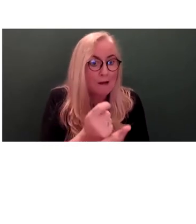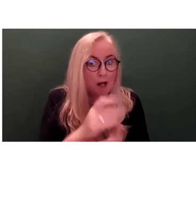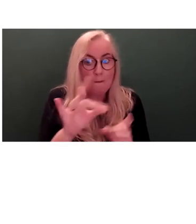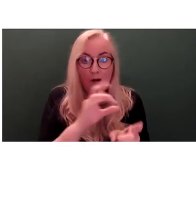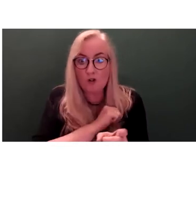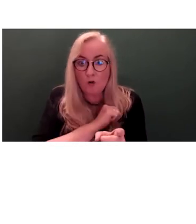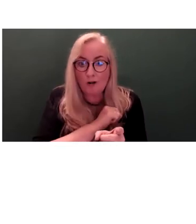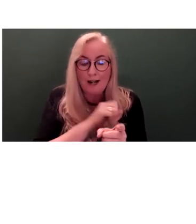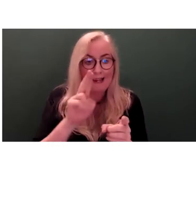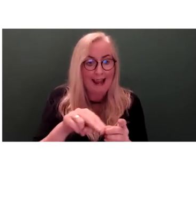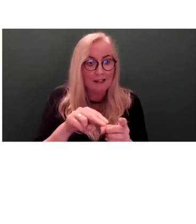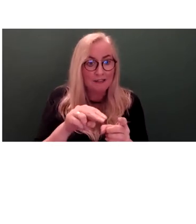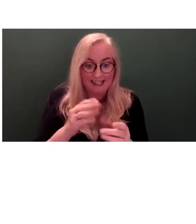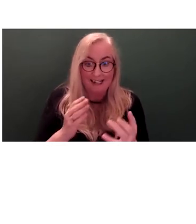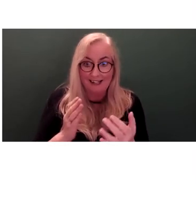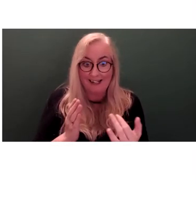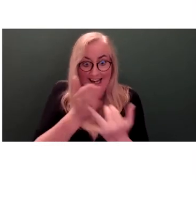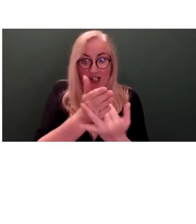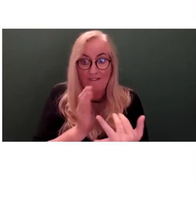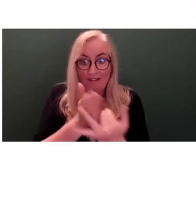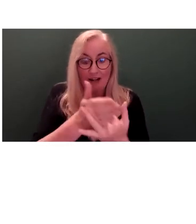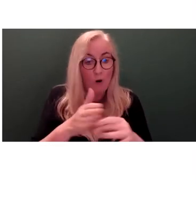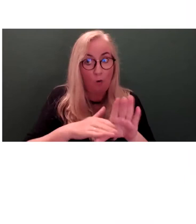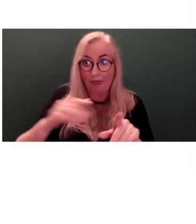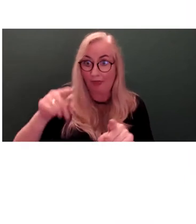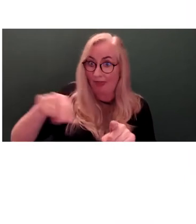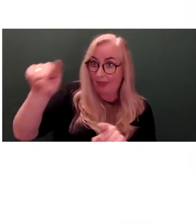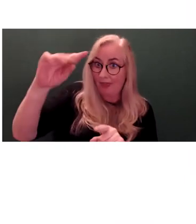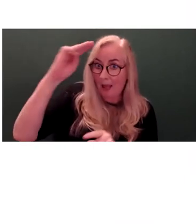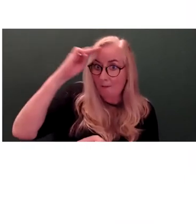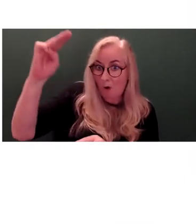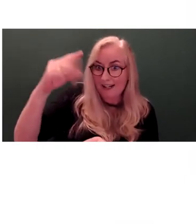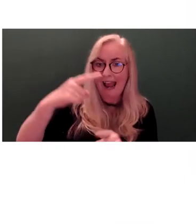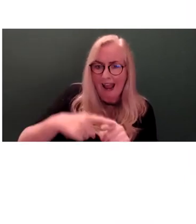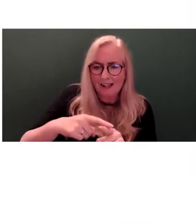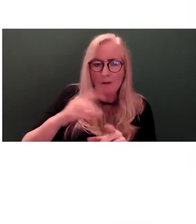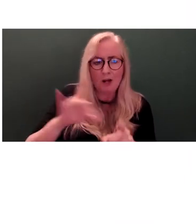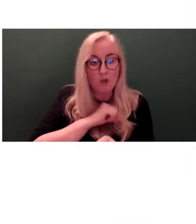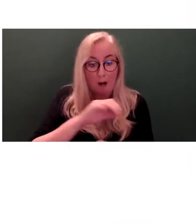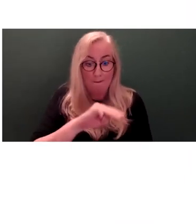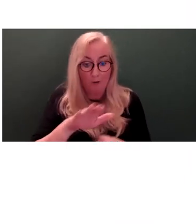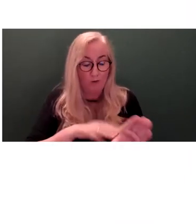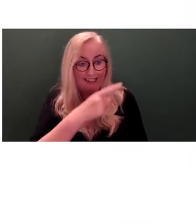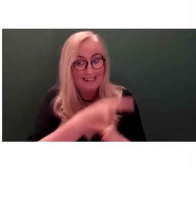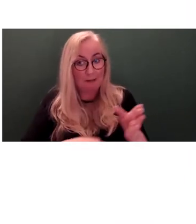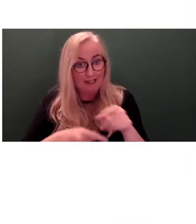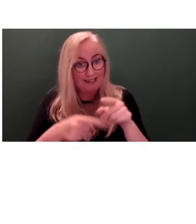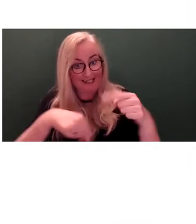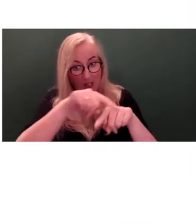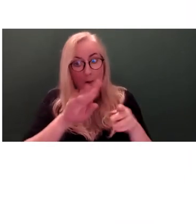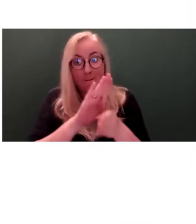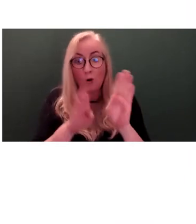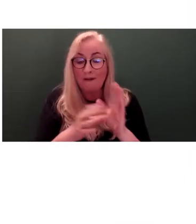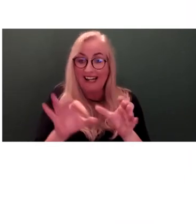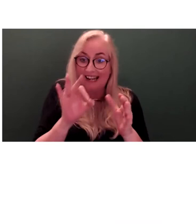to make significant interventions with employers and incentivizing to ensure that people with disabilities actually get that